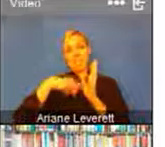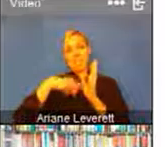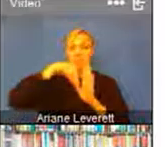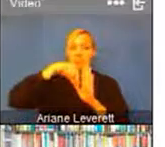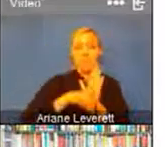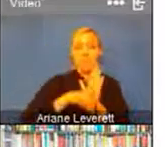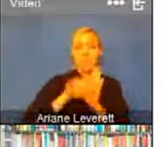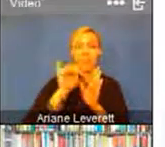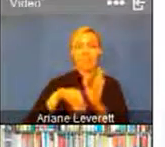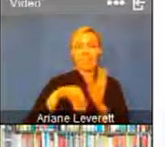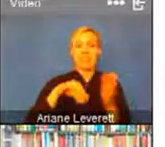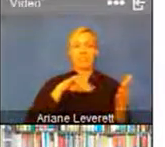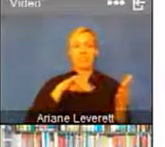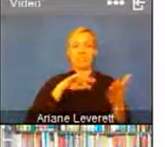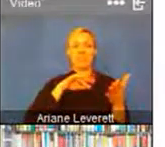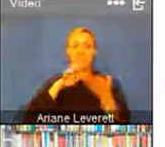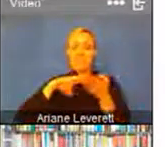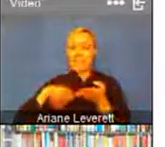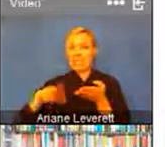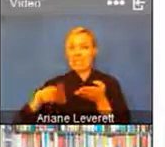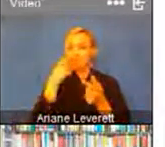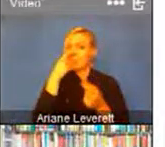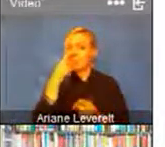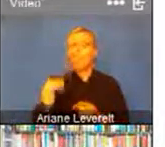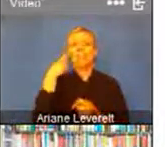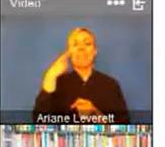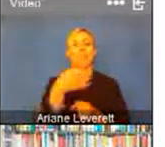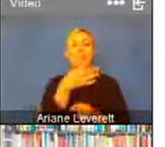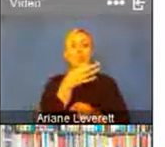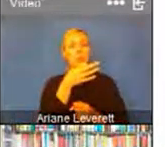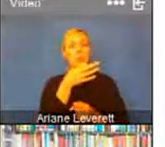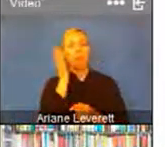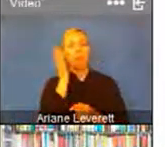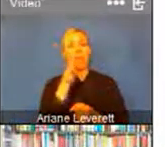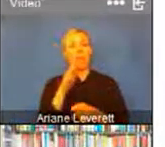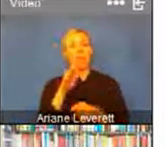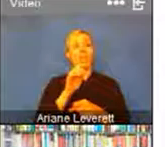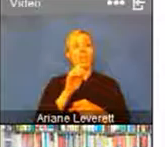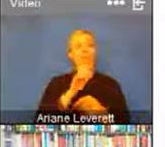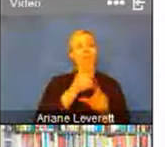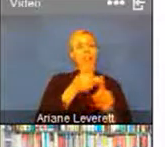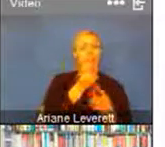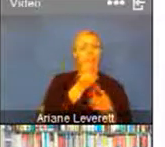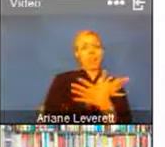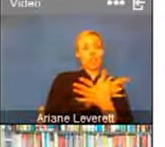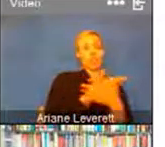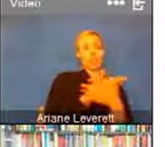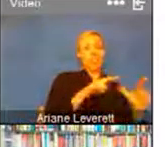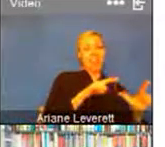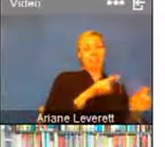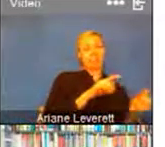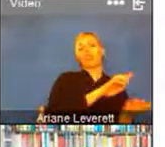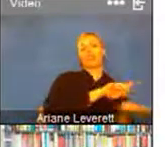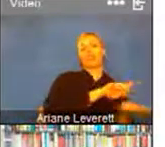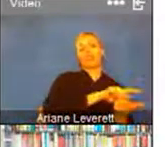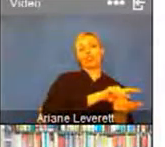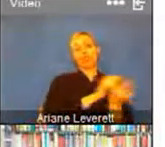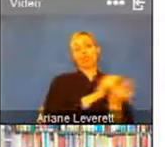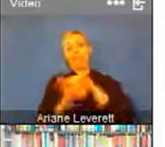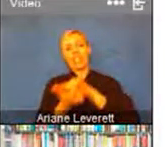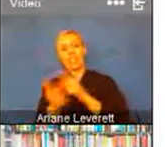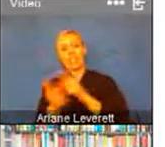well-qualified educators, medical staff, and the learning progresses. We ourselves did a study together with